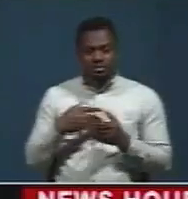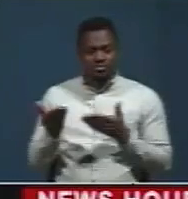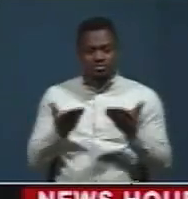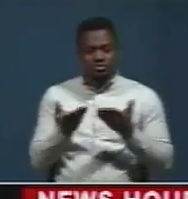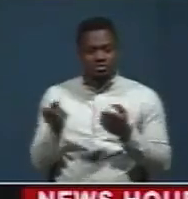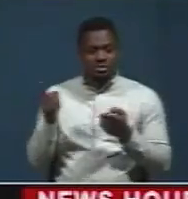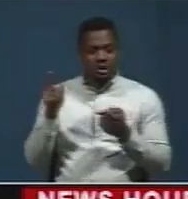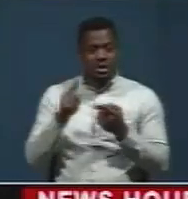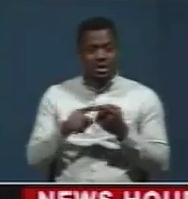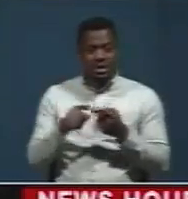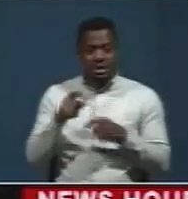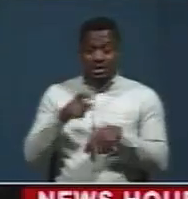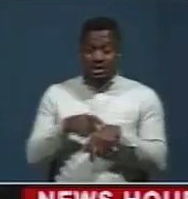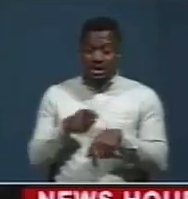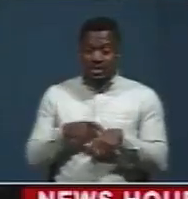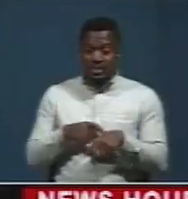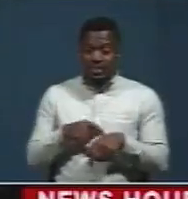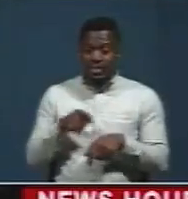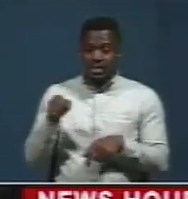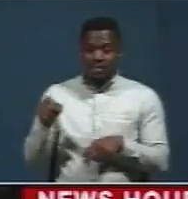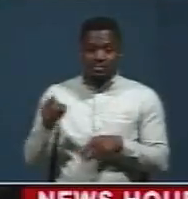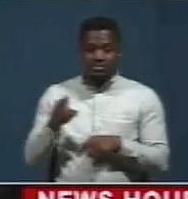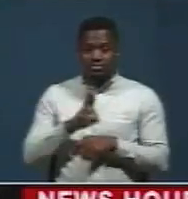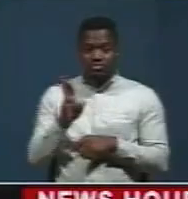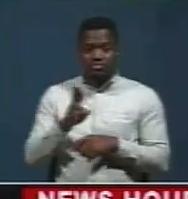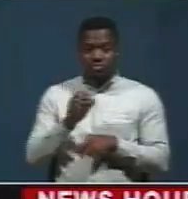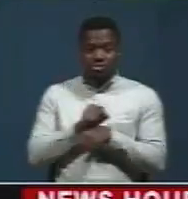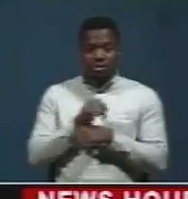kopom embra.